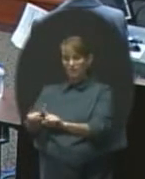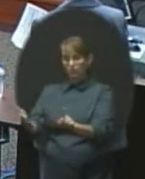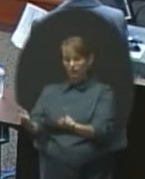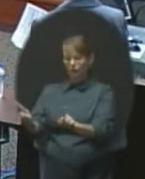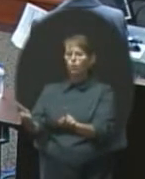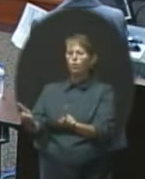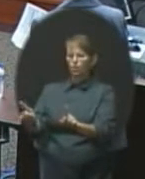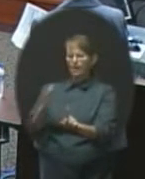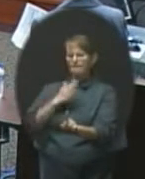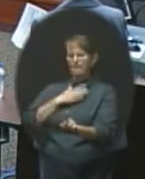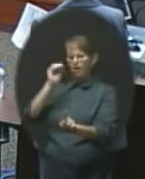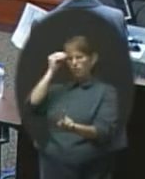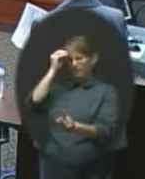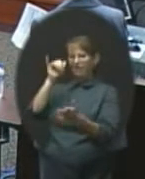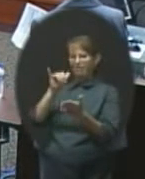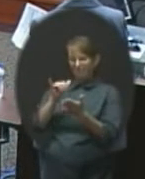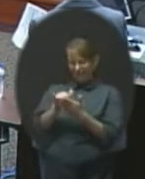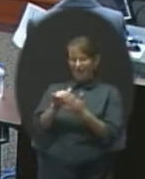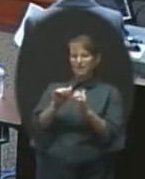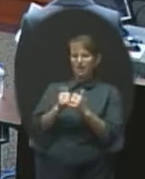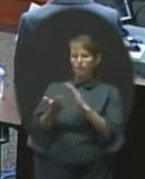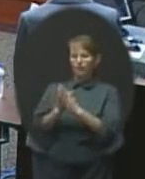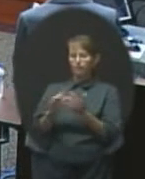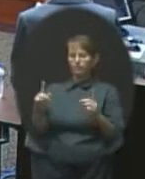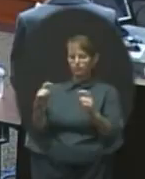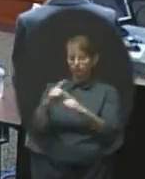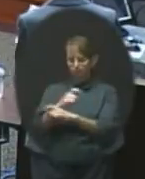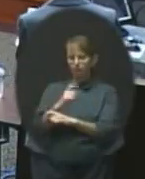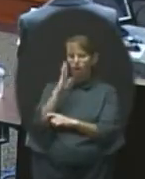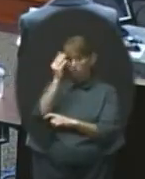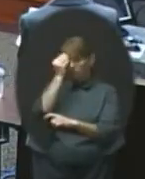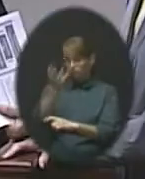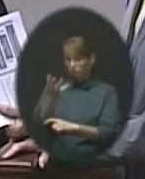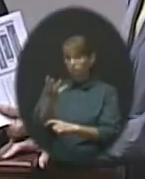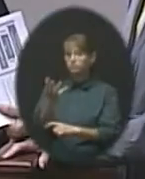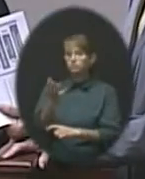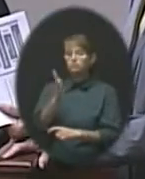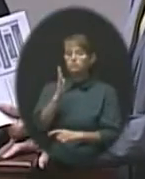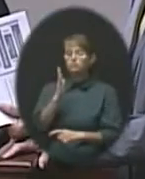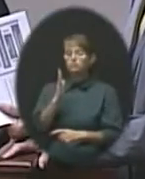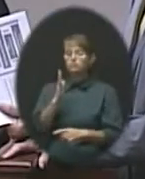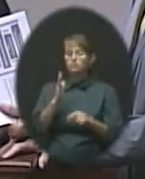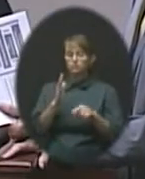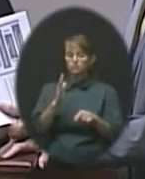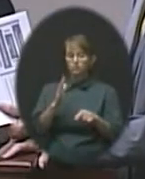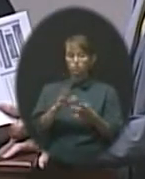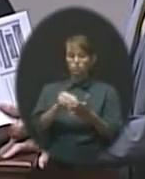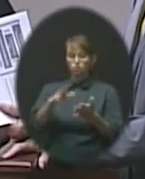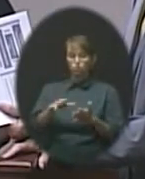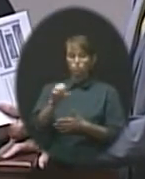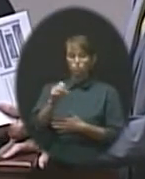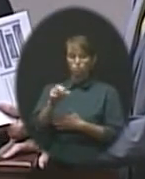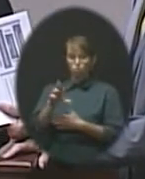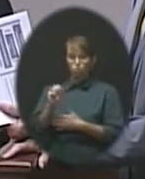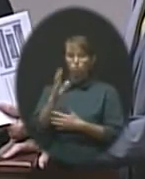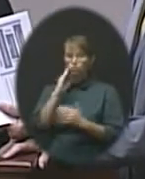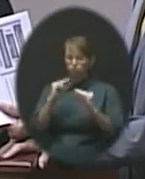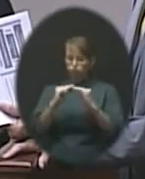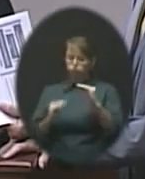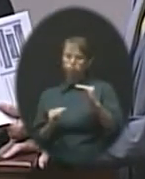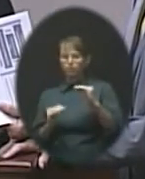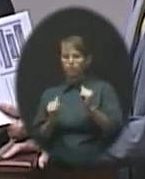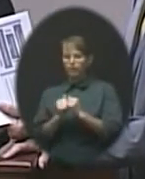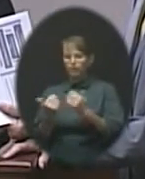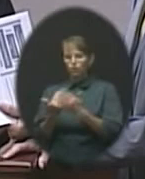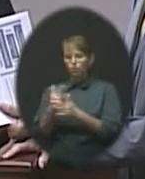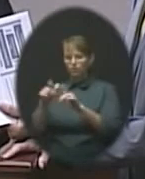me, where the complexity comes. Because I will tell you, we will see scores drop with a new assessment. We always do. Everybody does. And we already saw a little